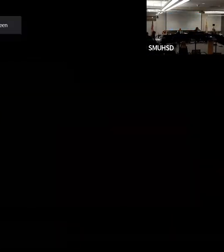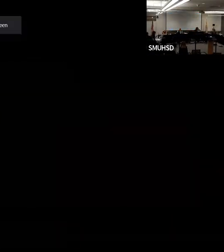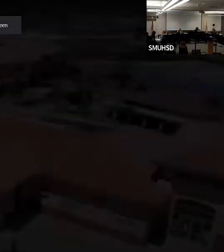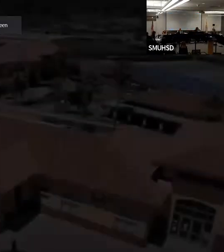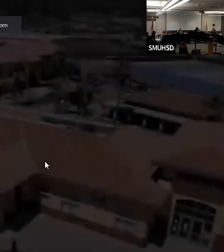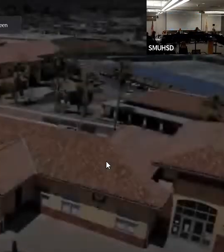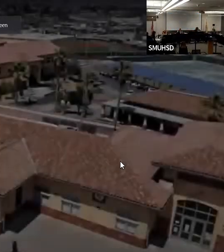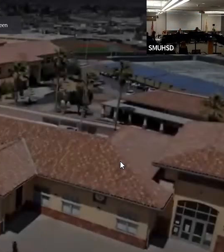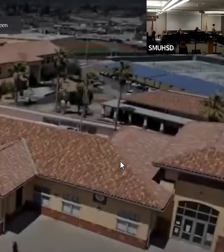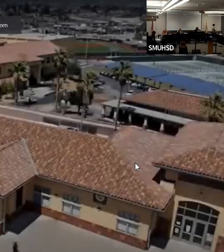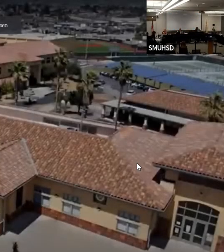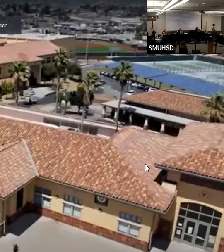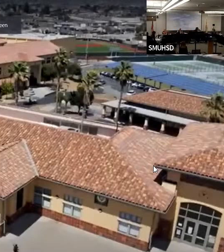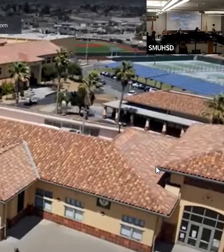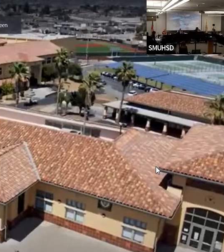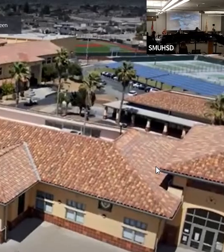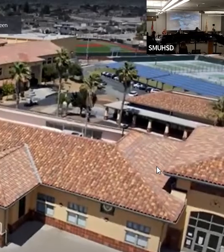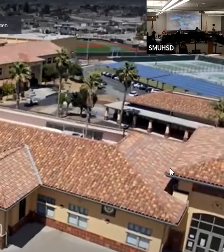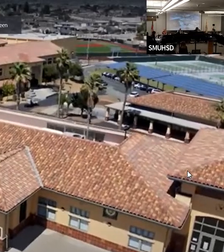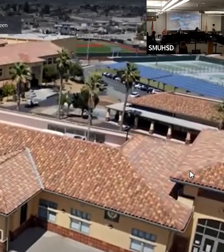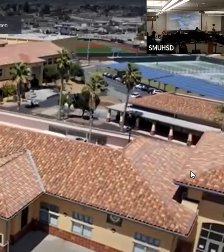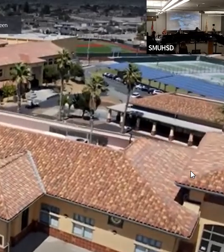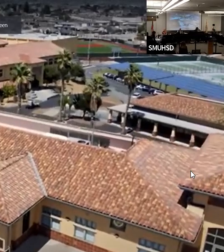Yeah, beautiful.